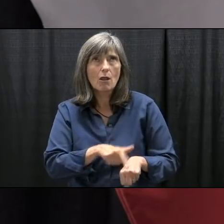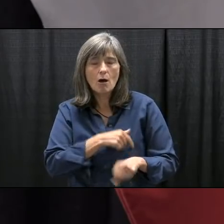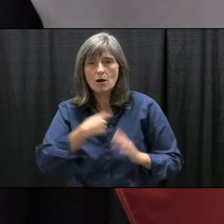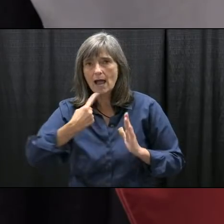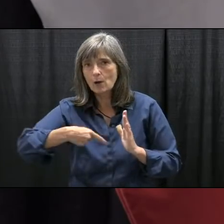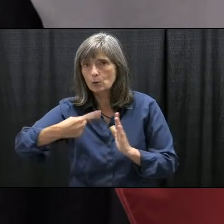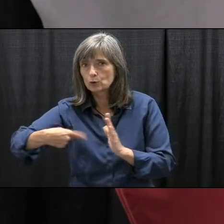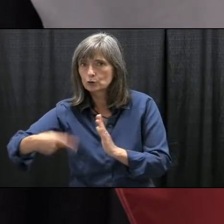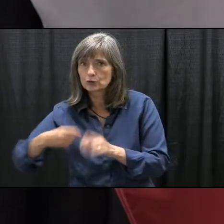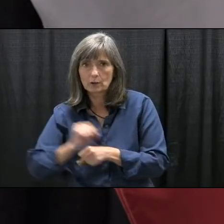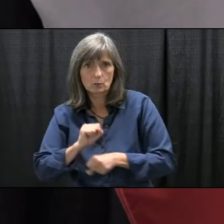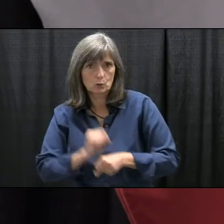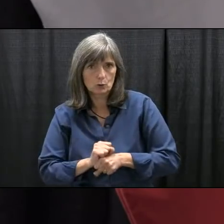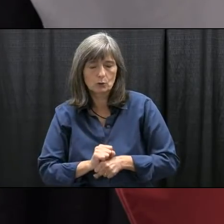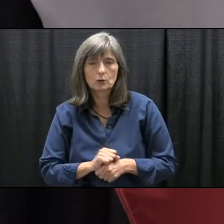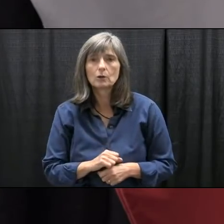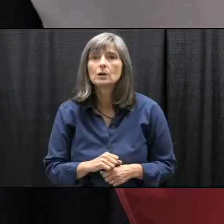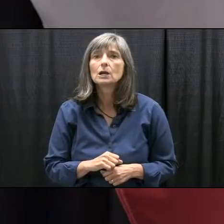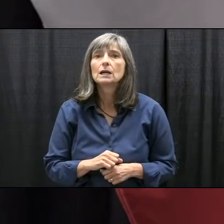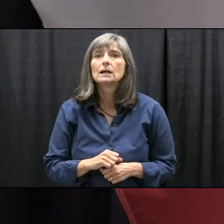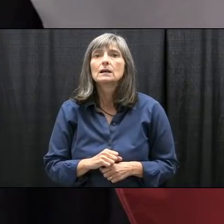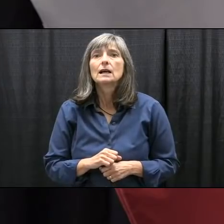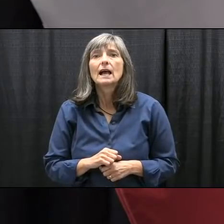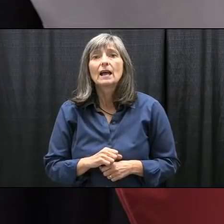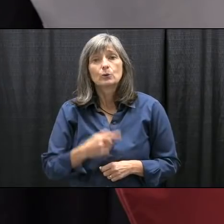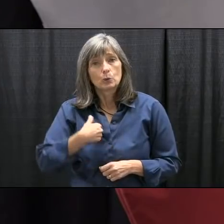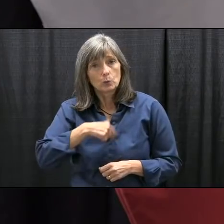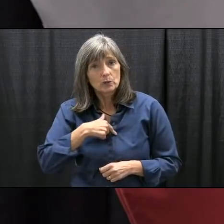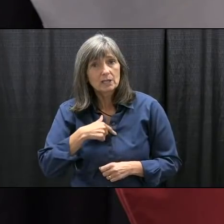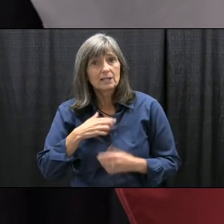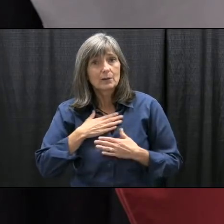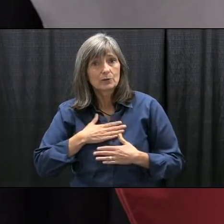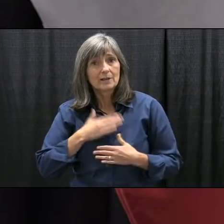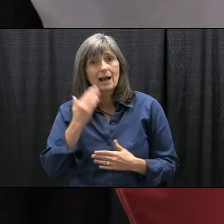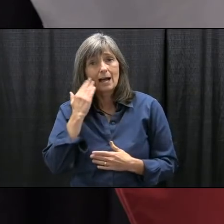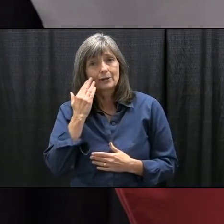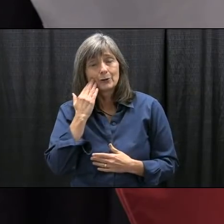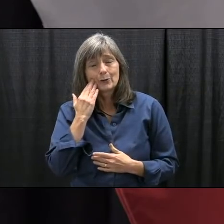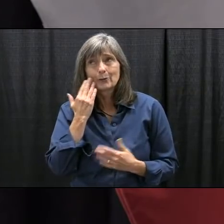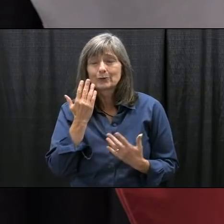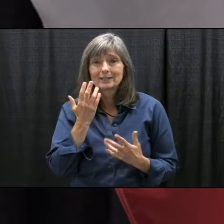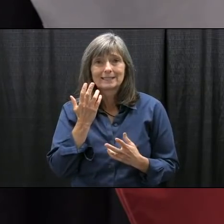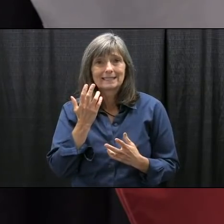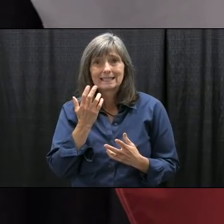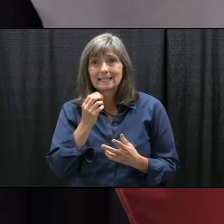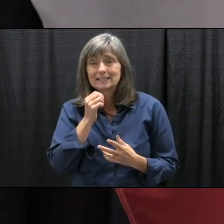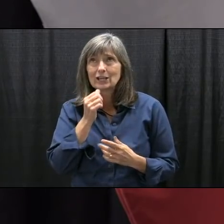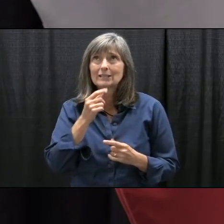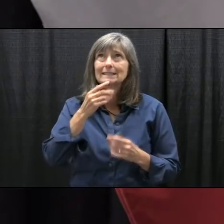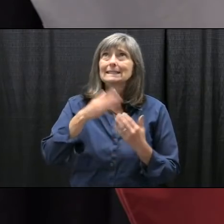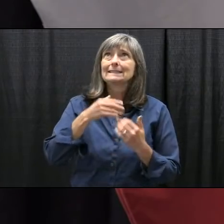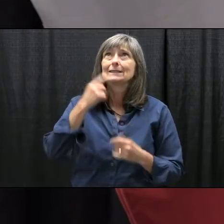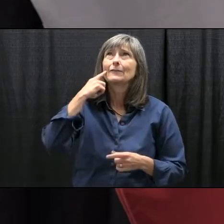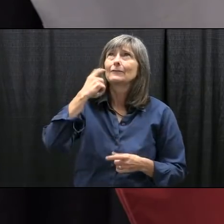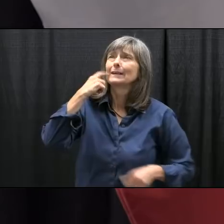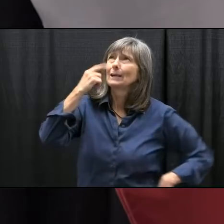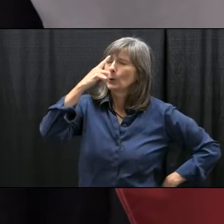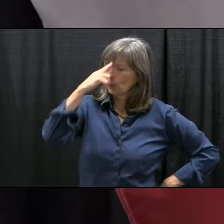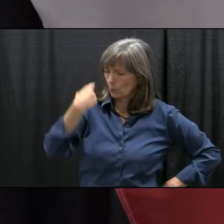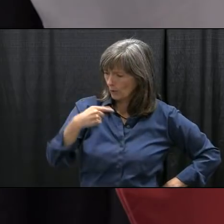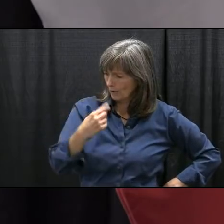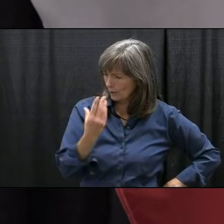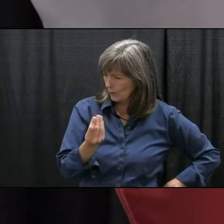hours, and we really do appreciate it. And no, it's not always easy even to remember where you've been, of what you've been